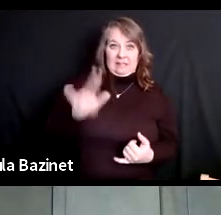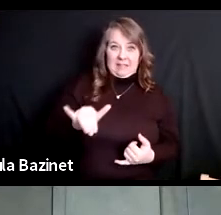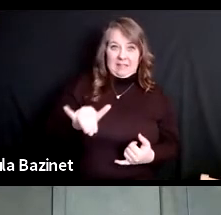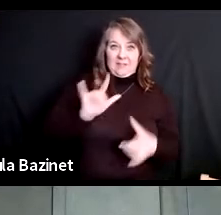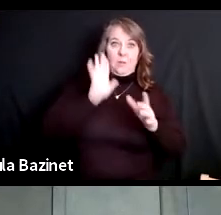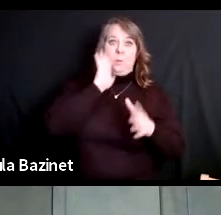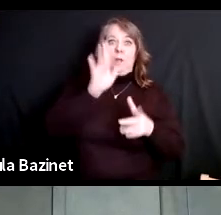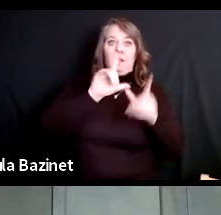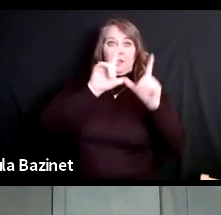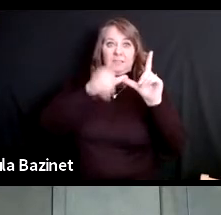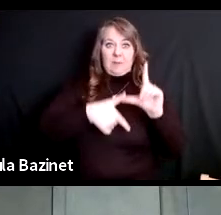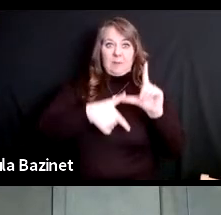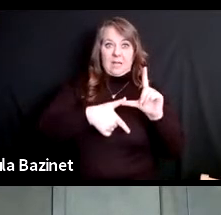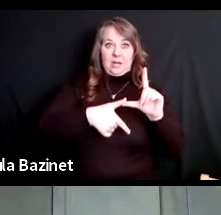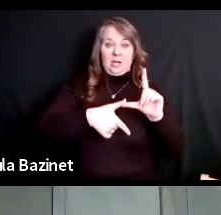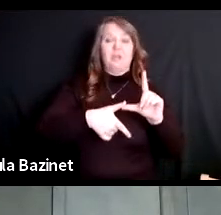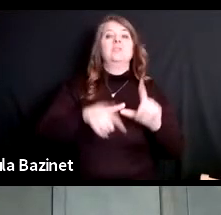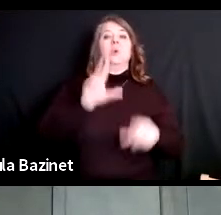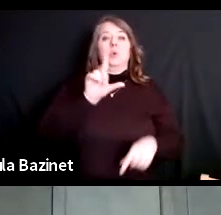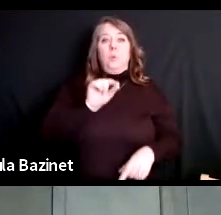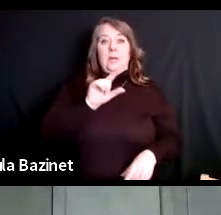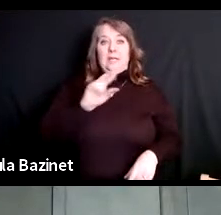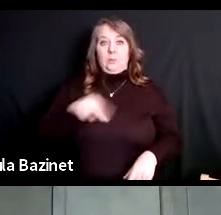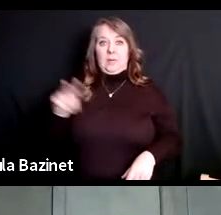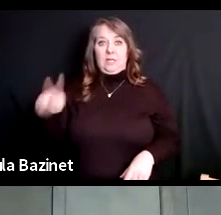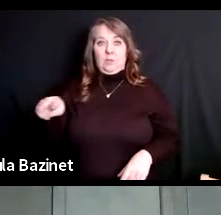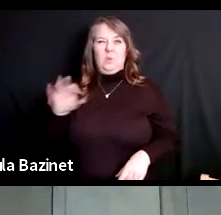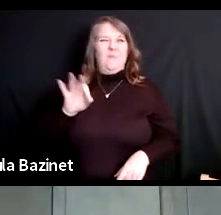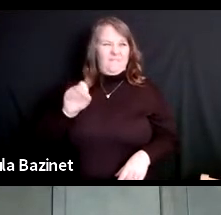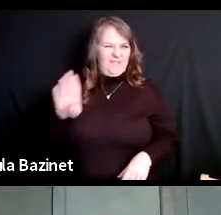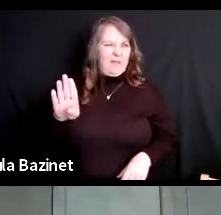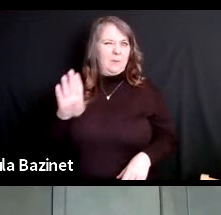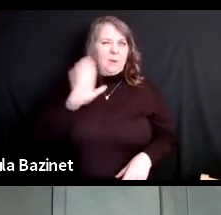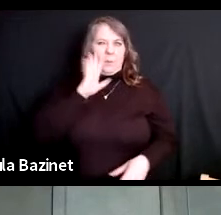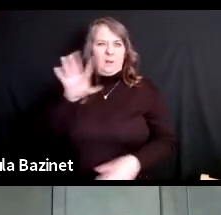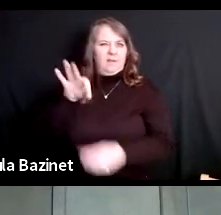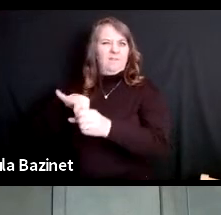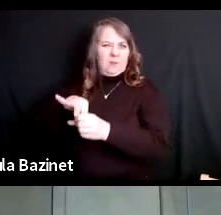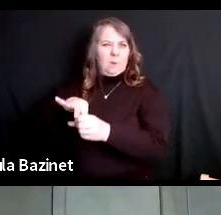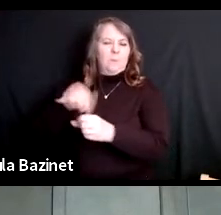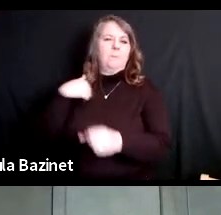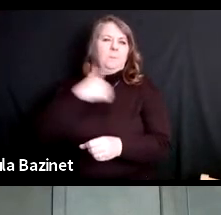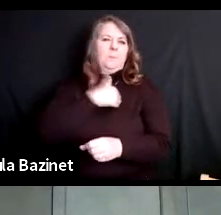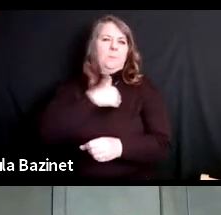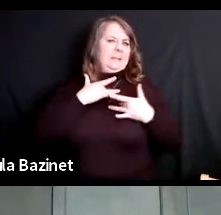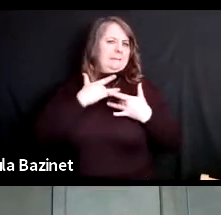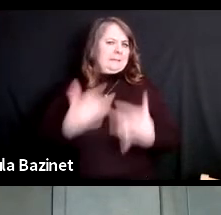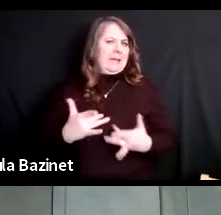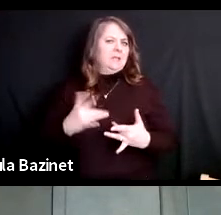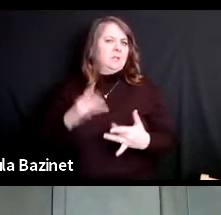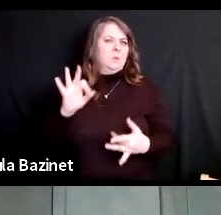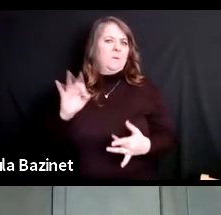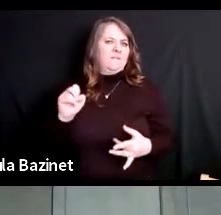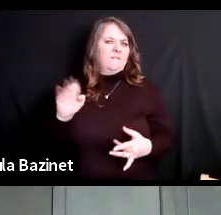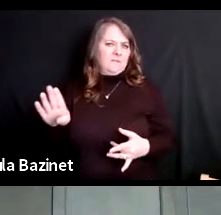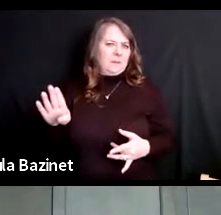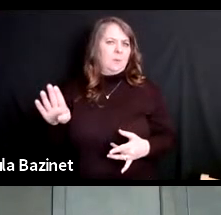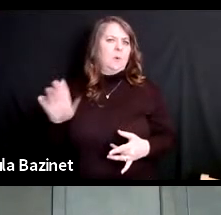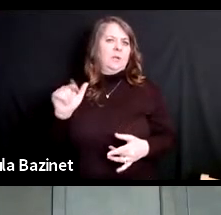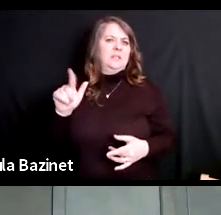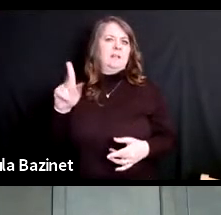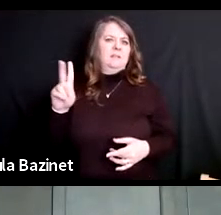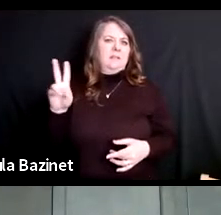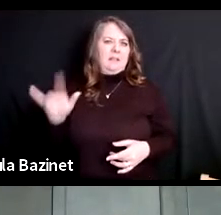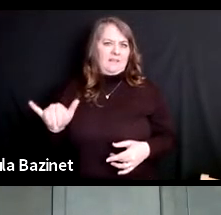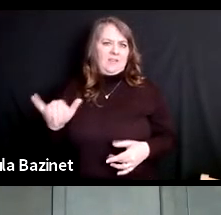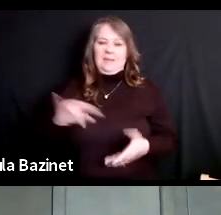will need to occur in 2022. February of 2022 is we typically run levies in February. Certainly that's a board decision. It's not predetermined